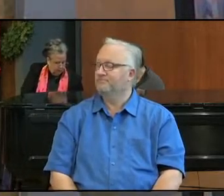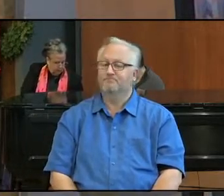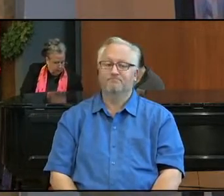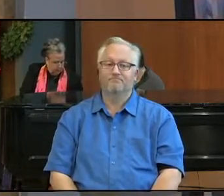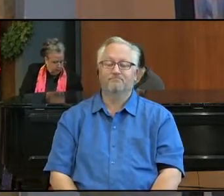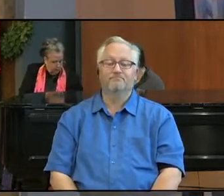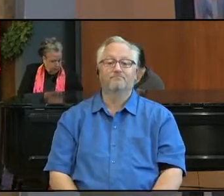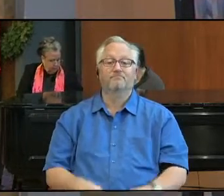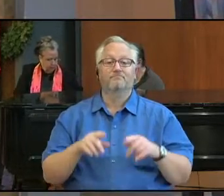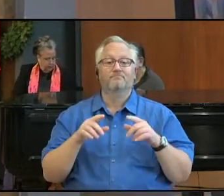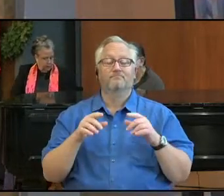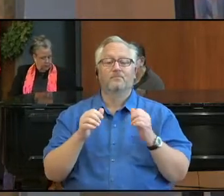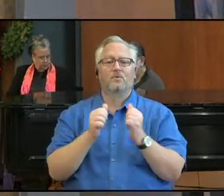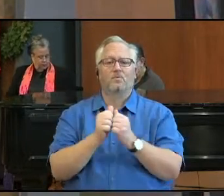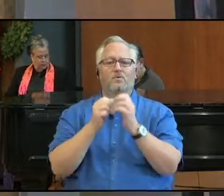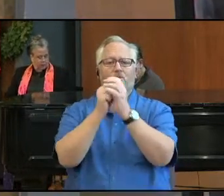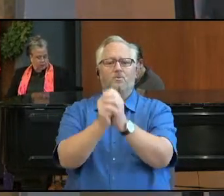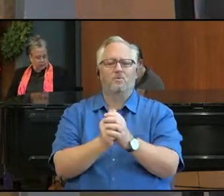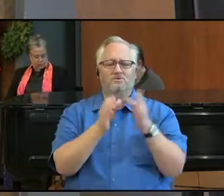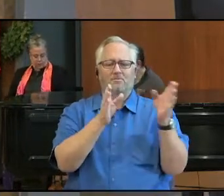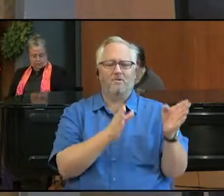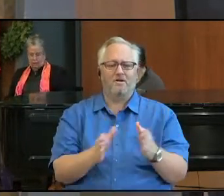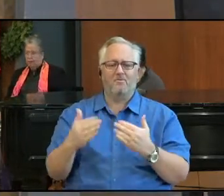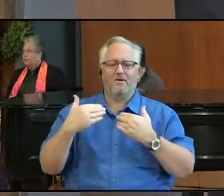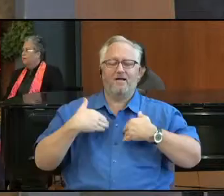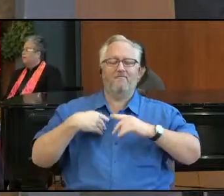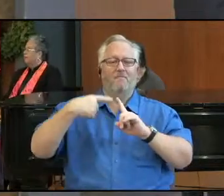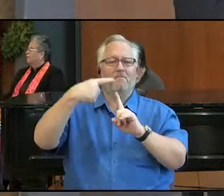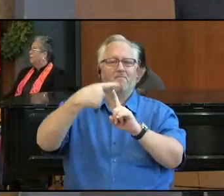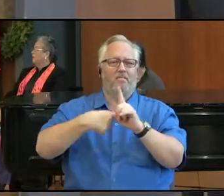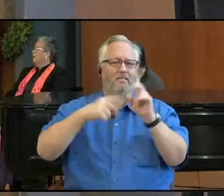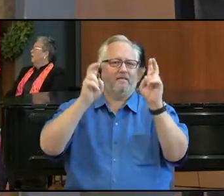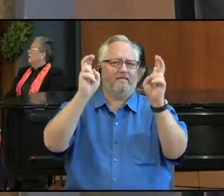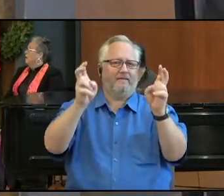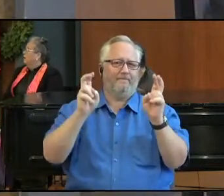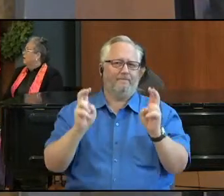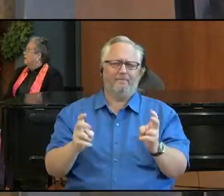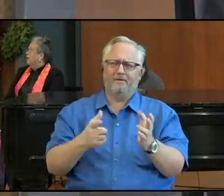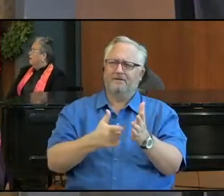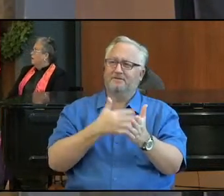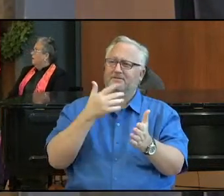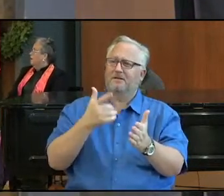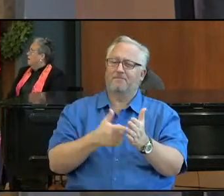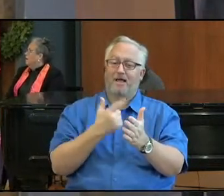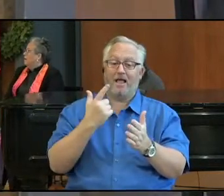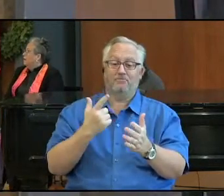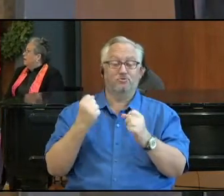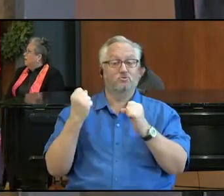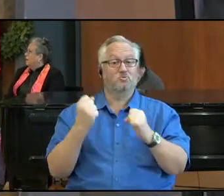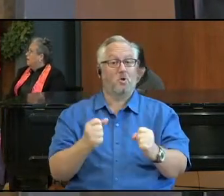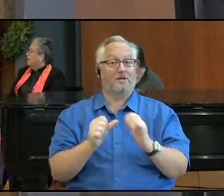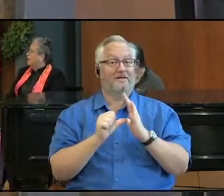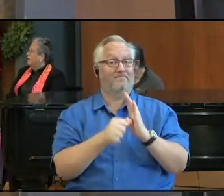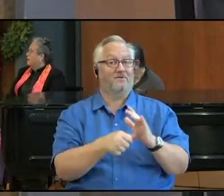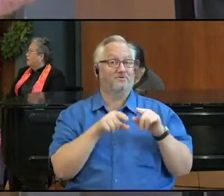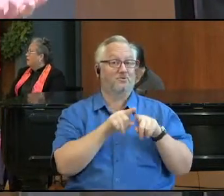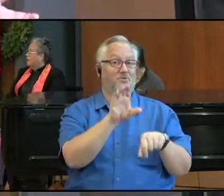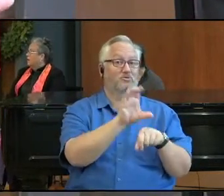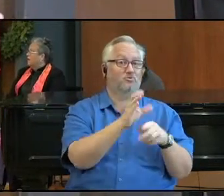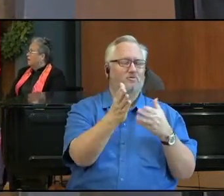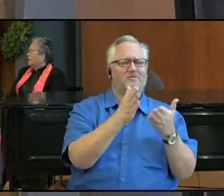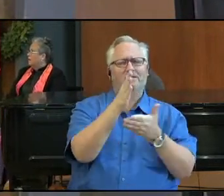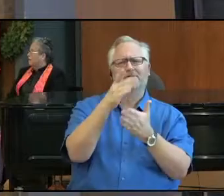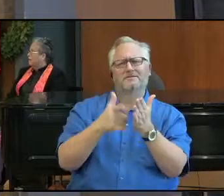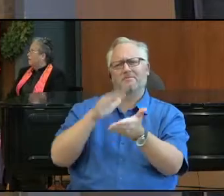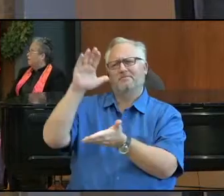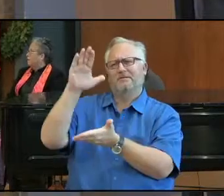So in our worship planning, we follow a calendar of monthly themes, which sometimes play very prominently in our services and sometimes a little less so,